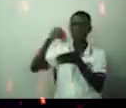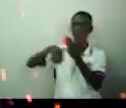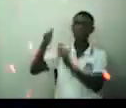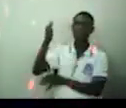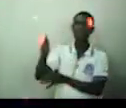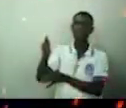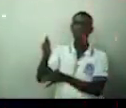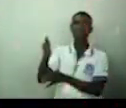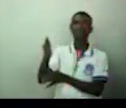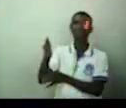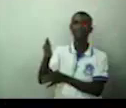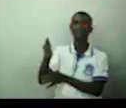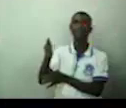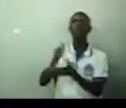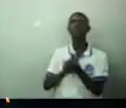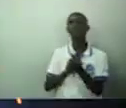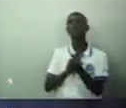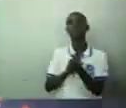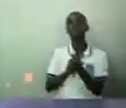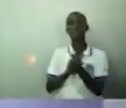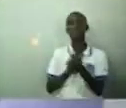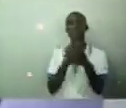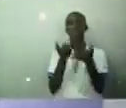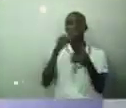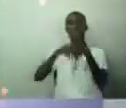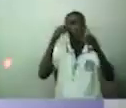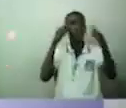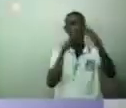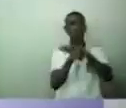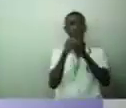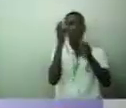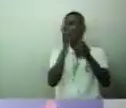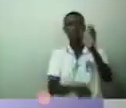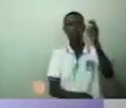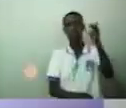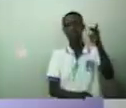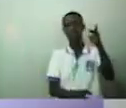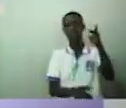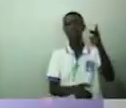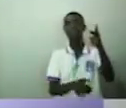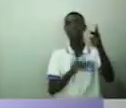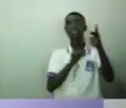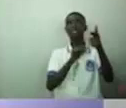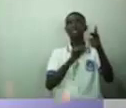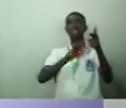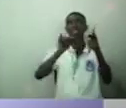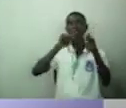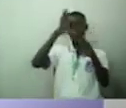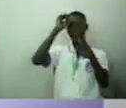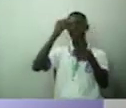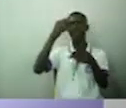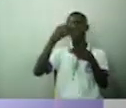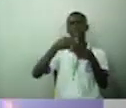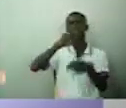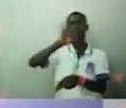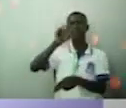into it. In the book of Revelation chapter 21, Apostle John is writing about